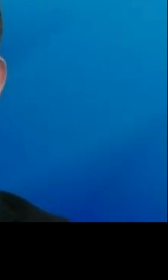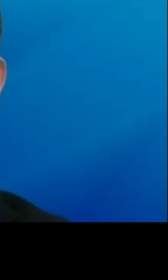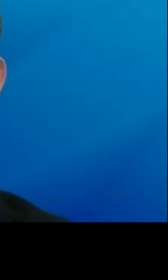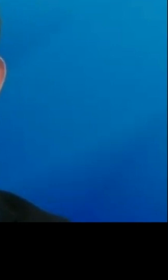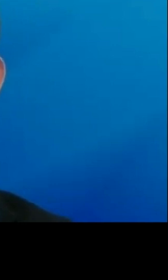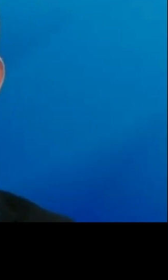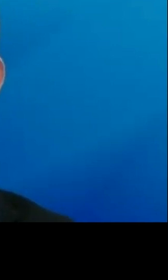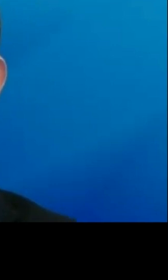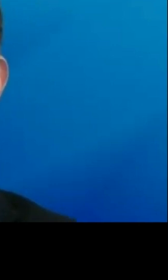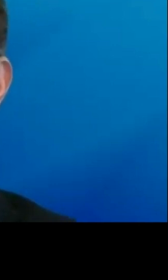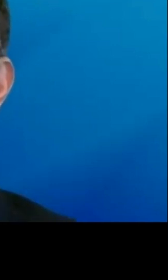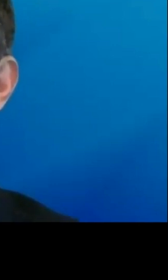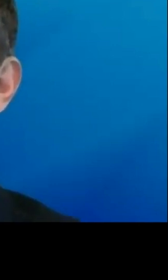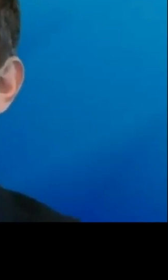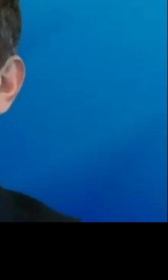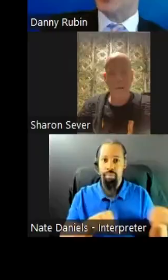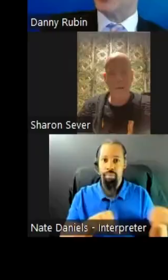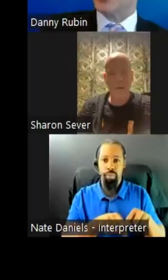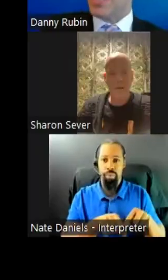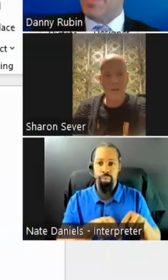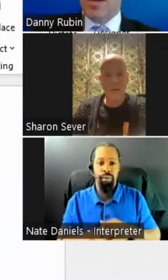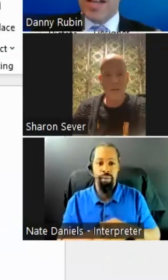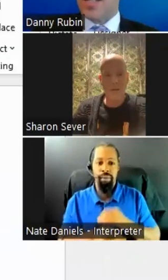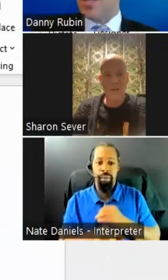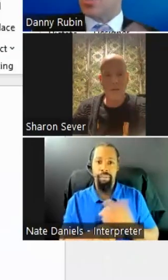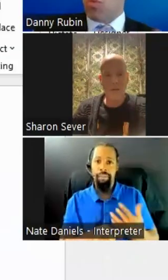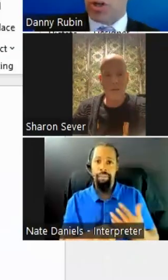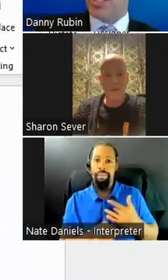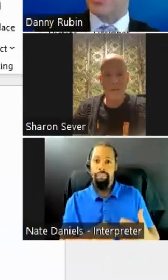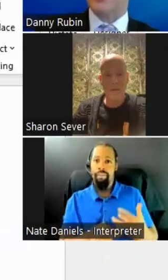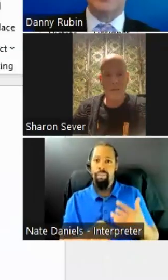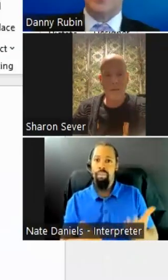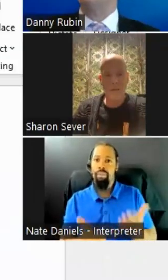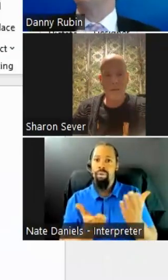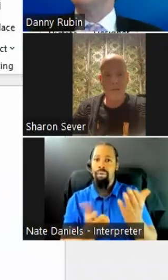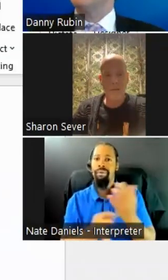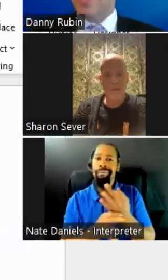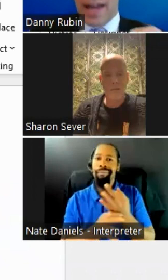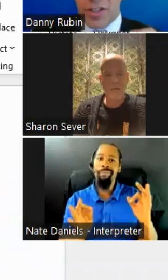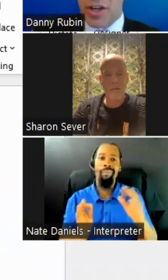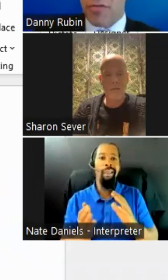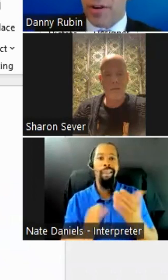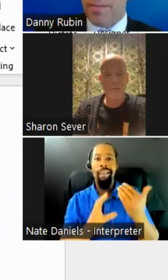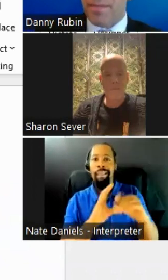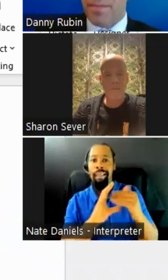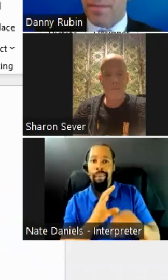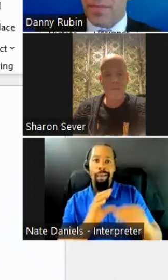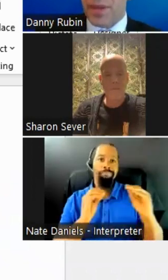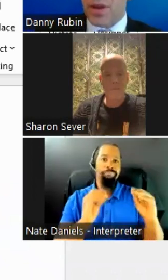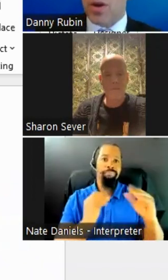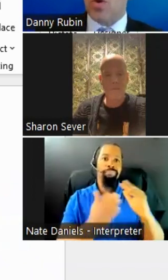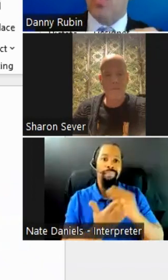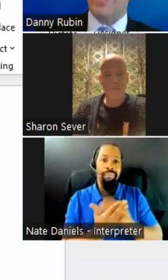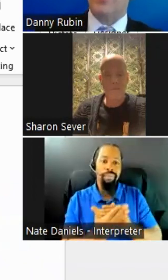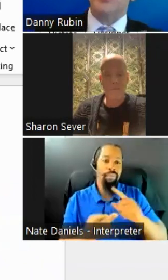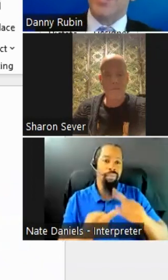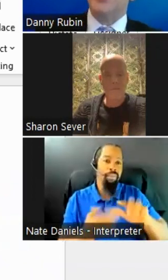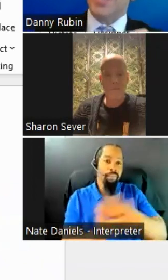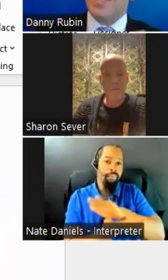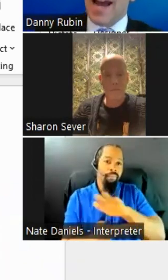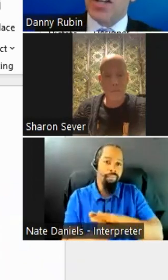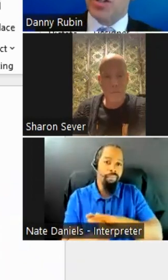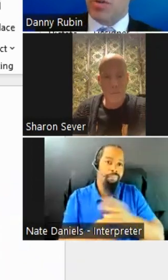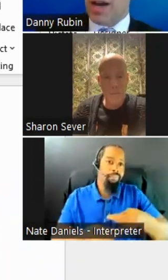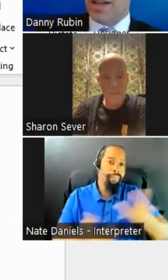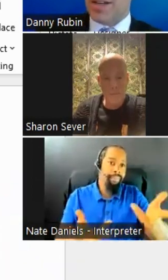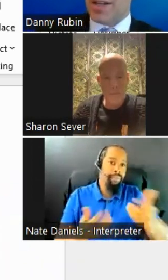out some free resources, some email lessons, some worksheets. This time it's different. We are